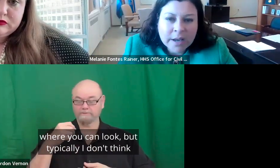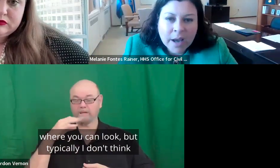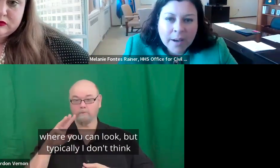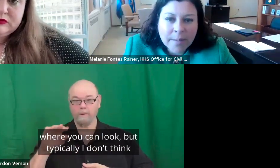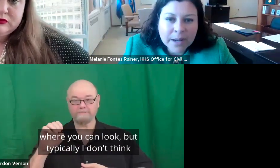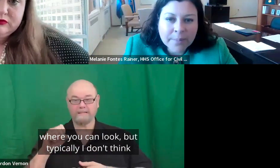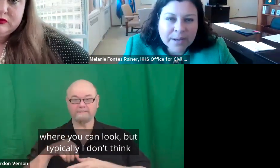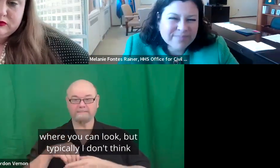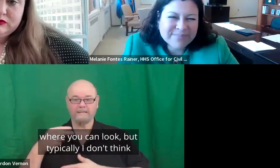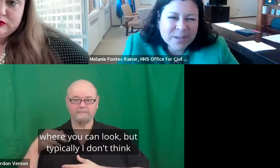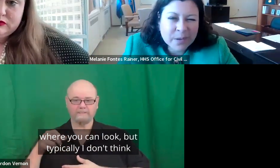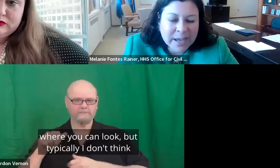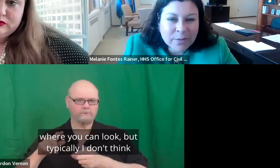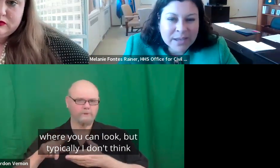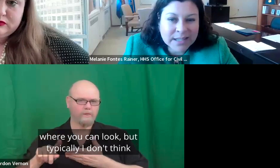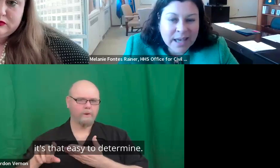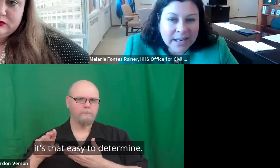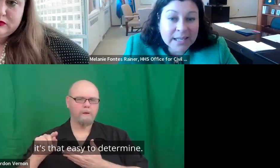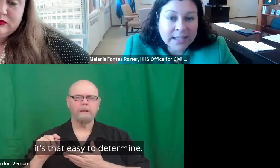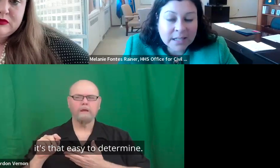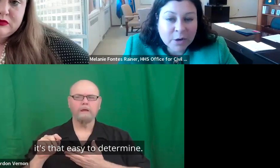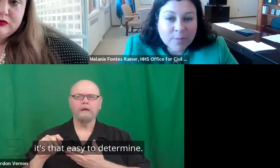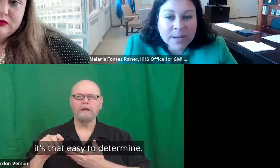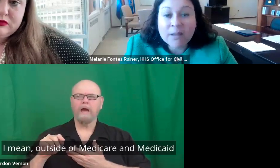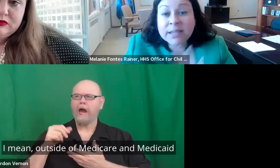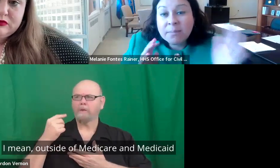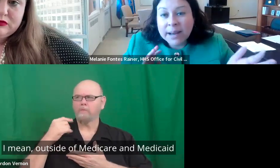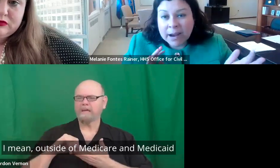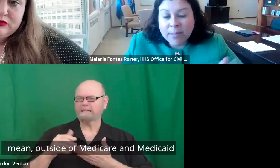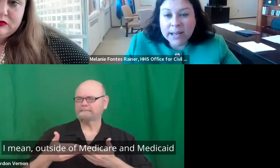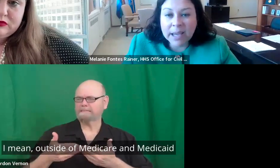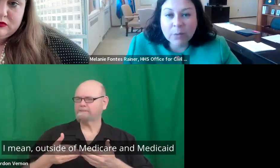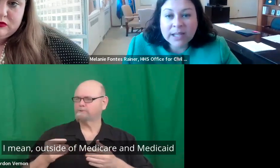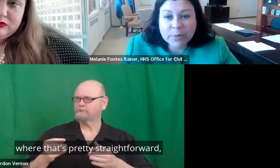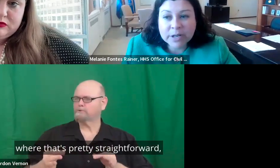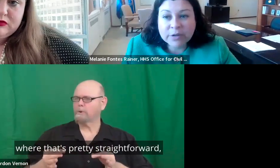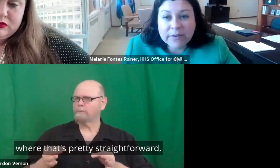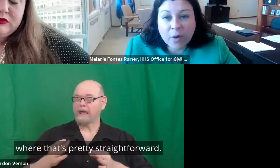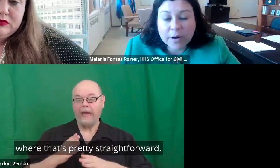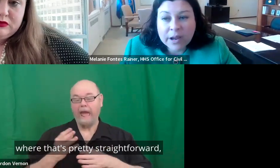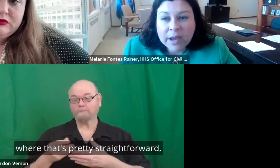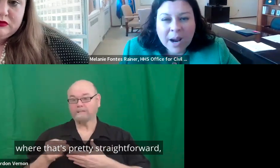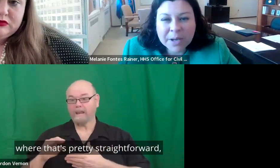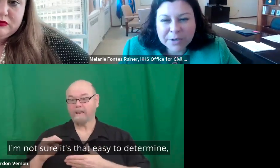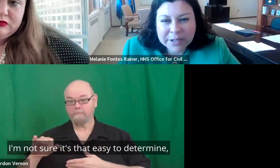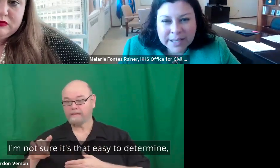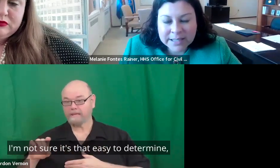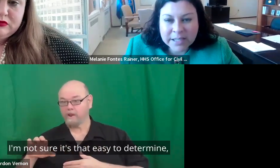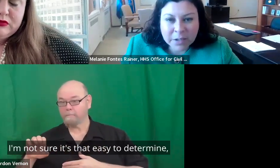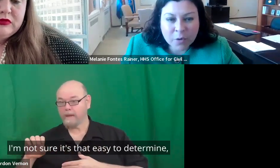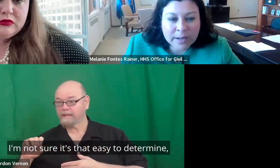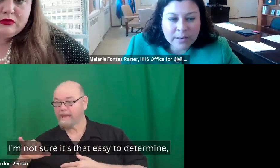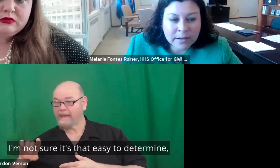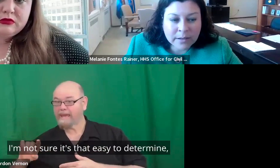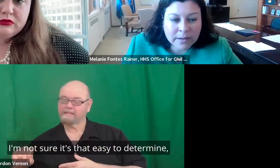look, but typically I don't think it's that easy to determine. I mean, outside of Medicare and Medicaid, where that's pretty straightforward, I'm not sure it's that